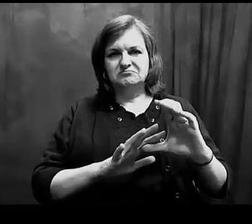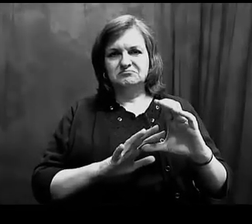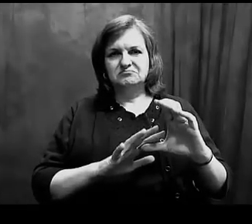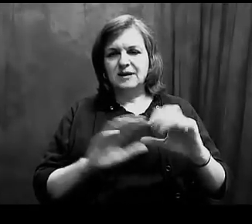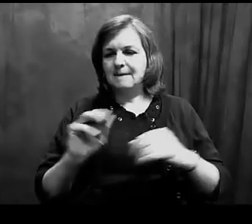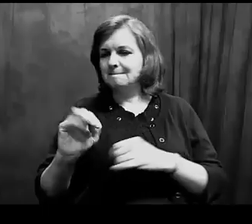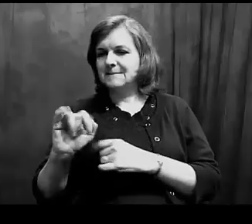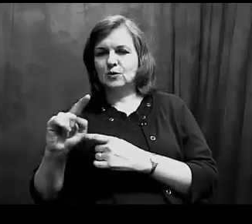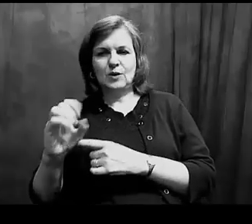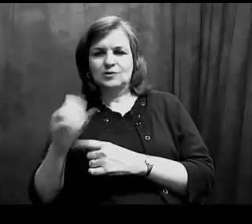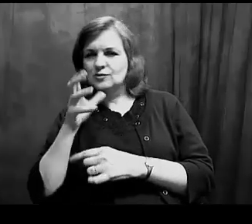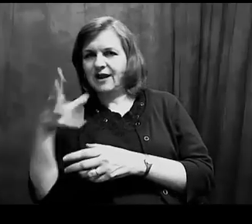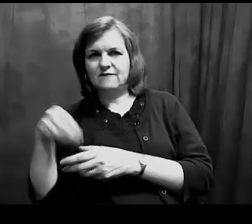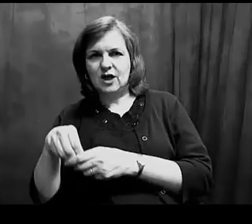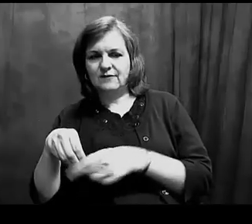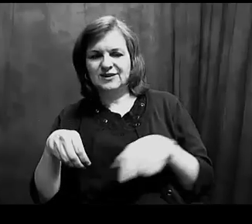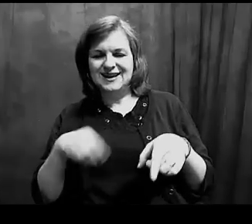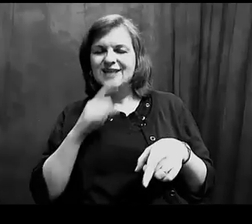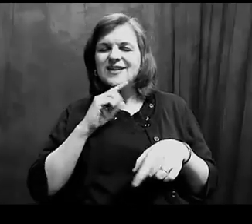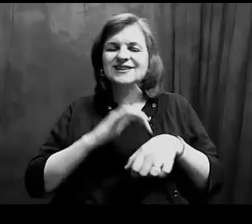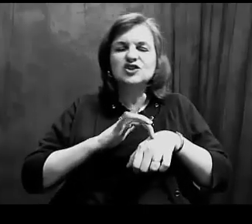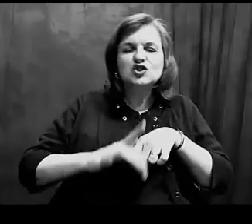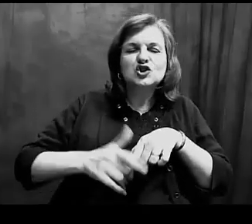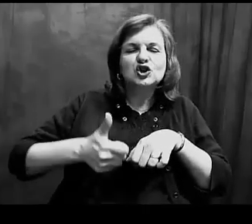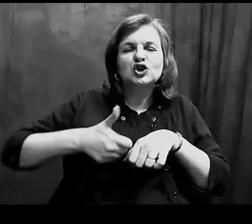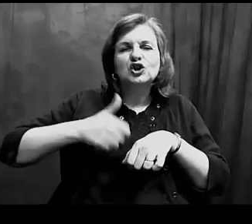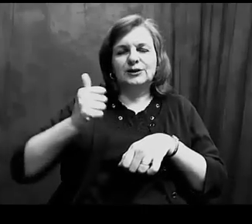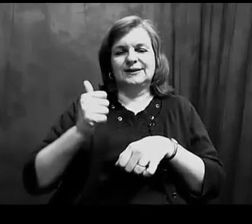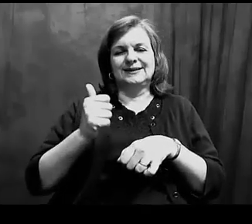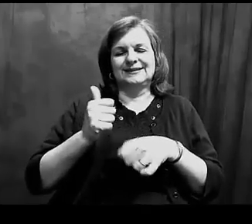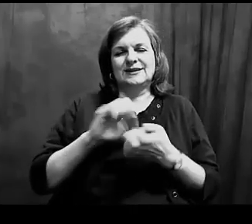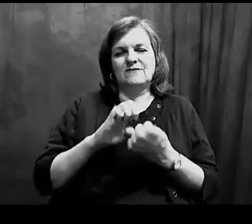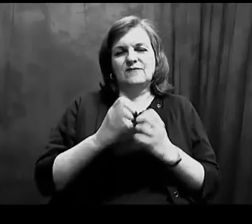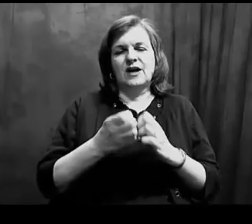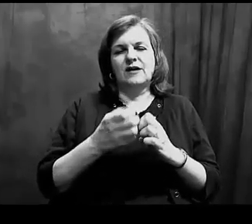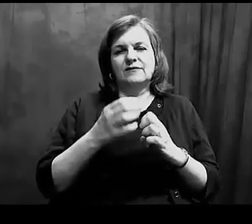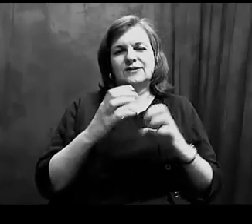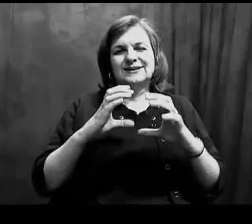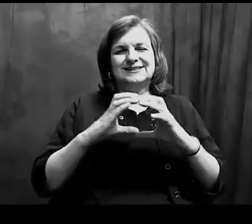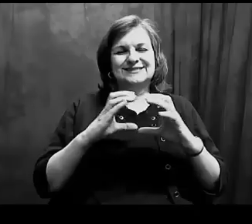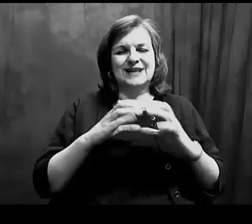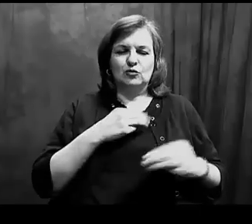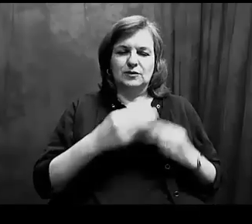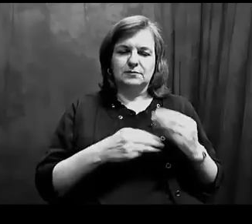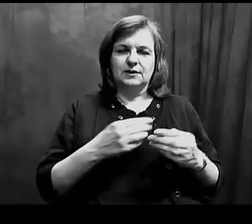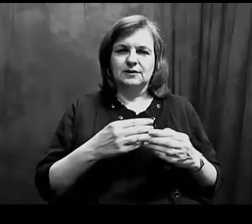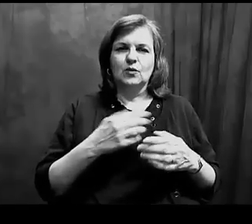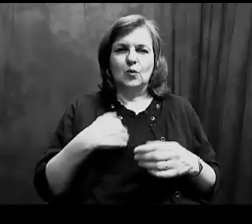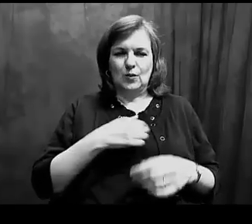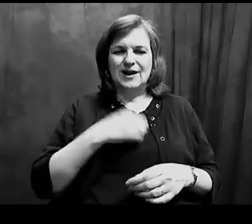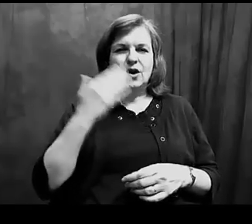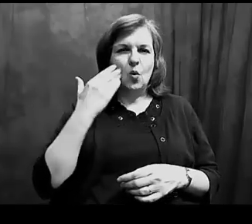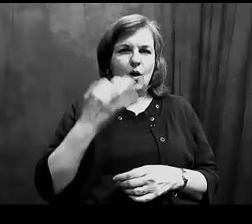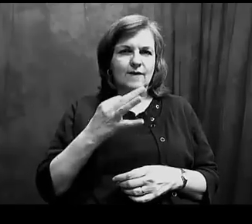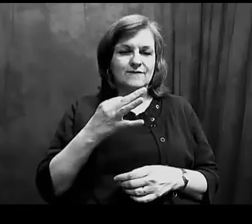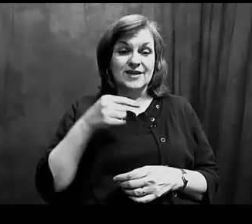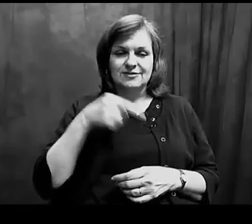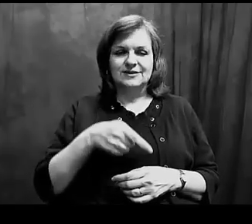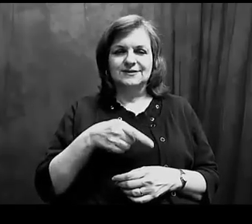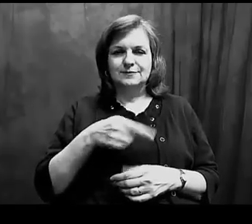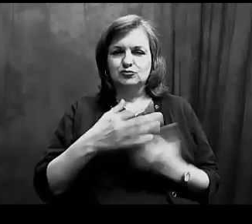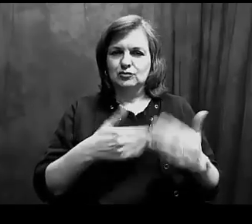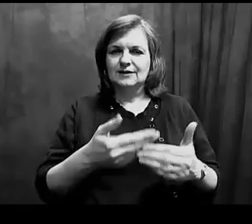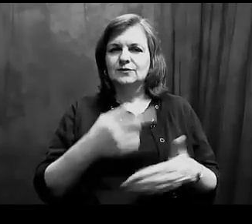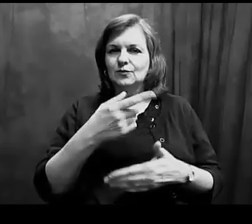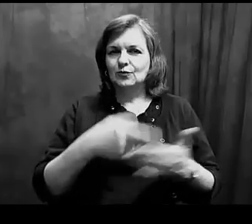in the cytoplasm, there's no mitochondria involved. So this is the earliest evolved form of cell respiration that we know